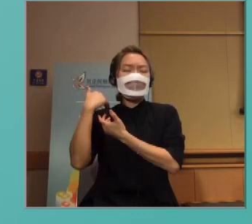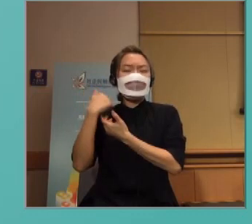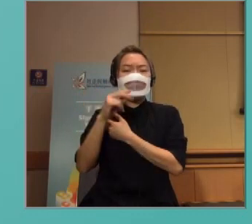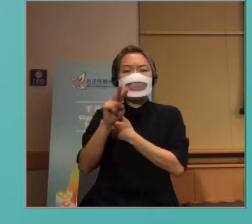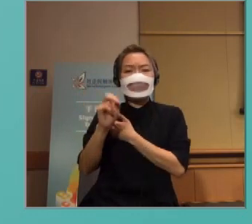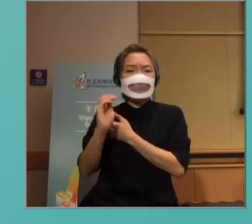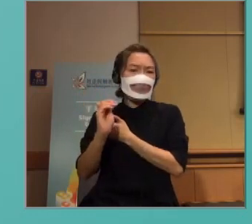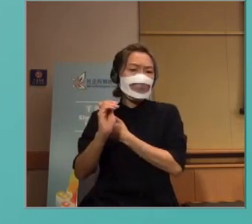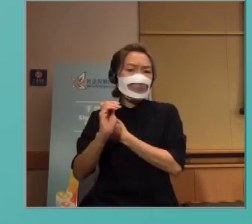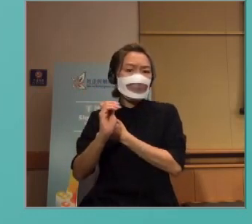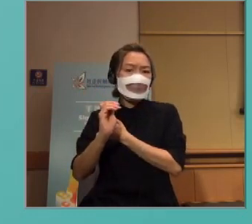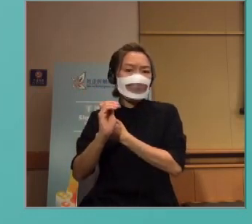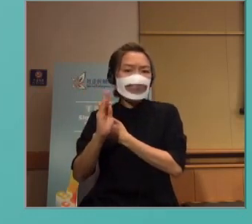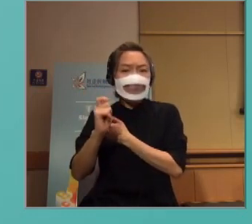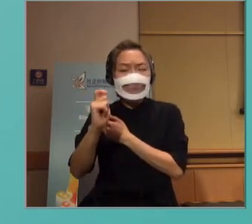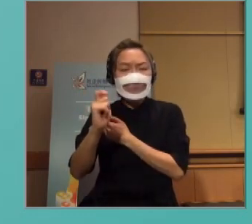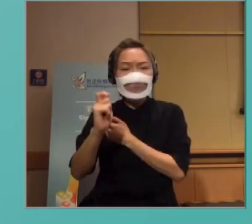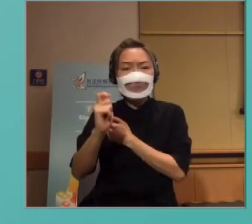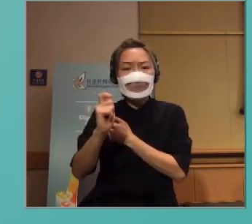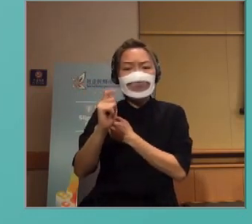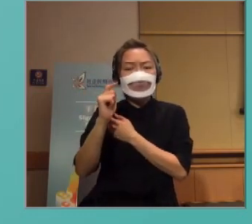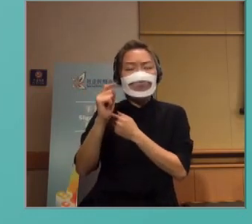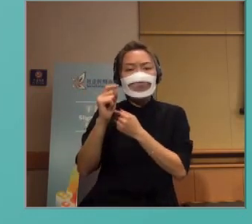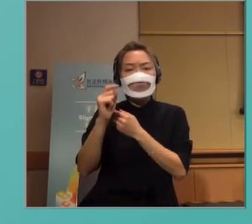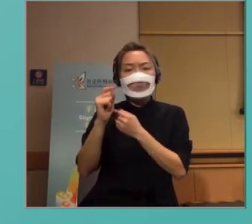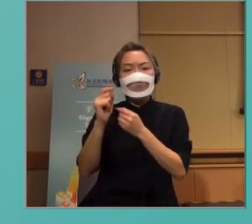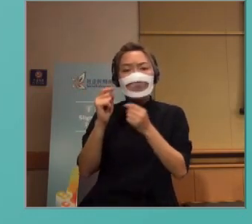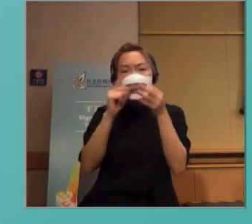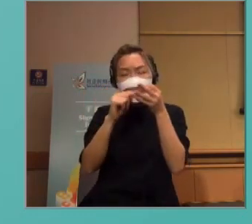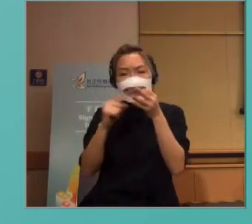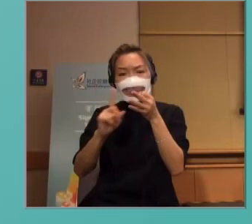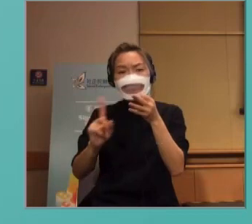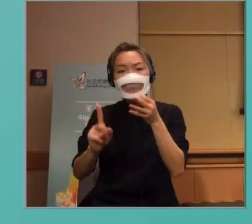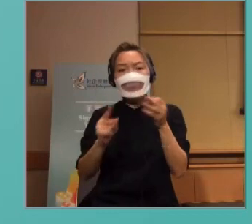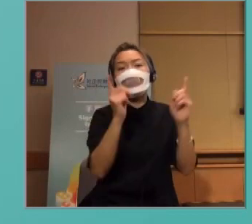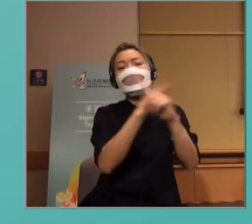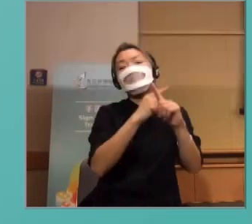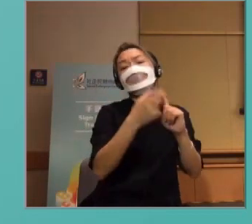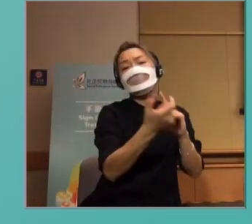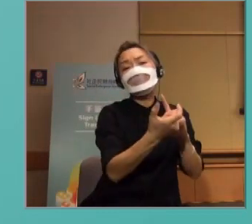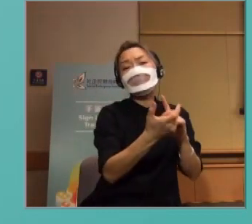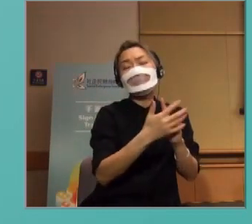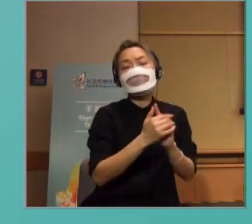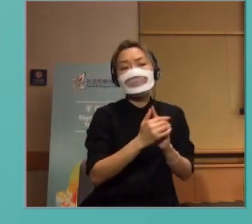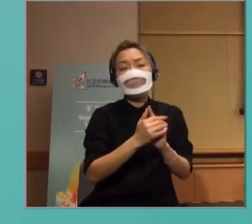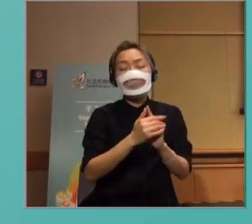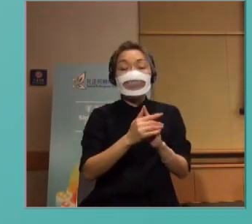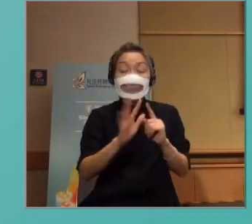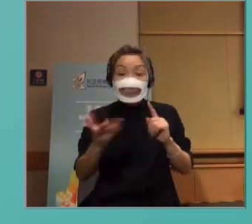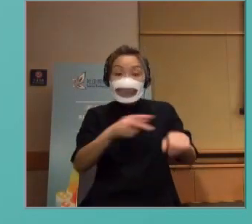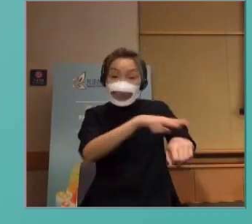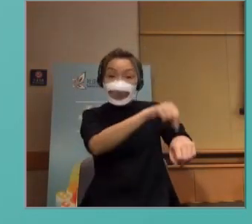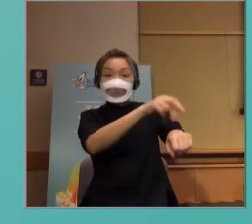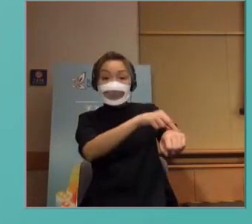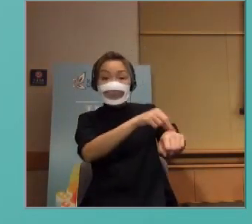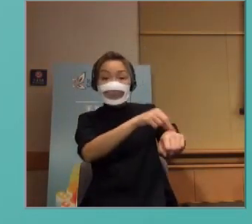a virtual asset is located, which is a huge risk in itself because people don't actually know what they're buying. The Bored Apes project,